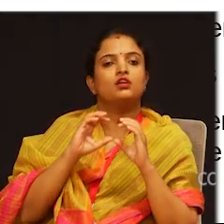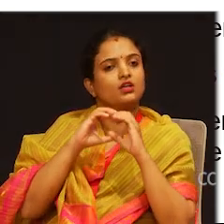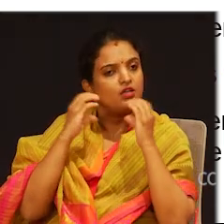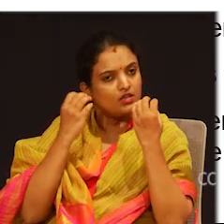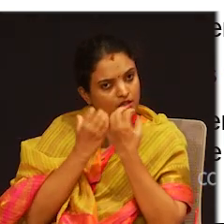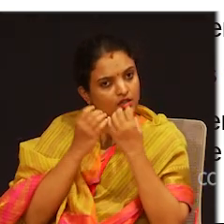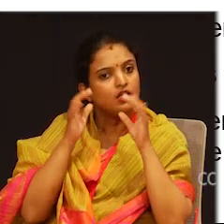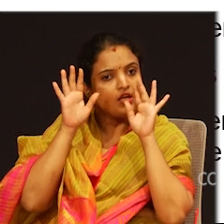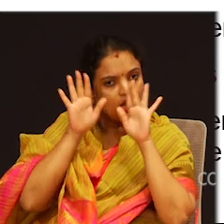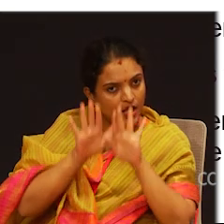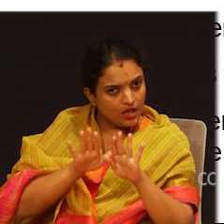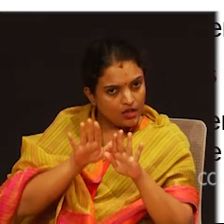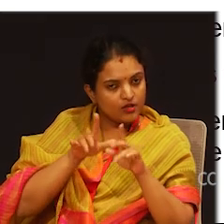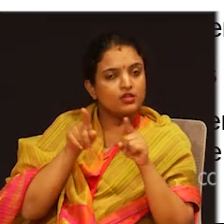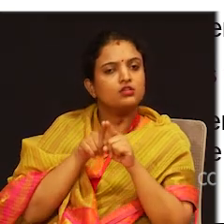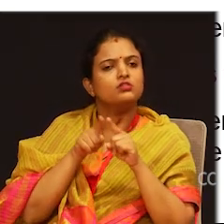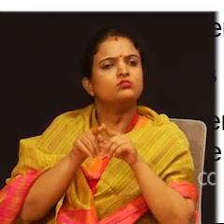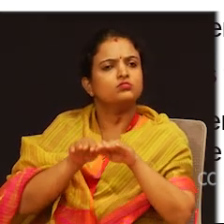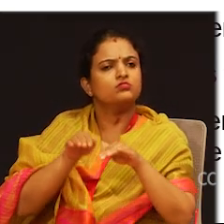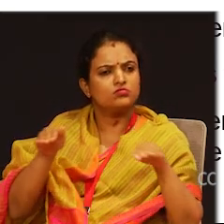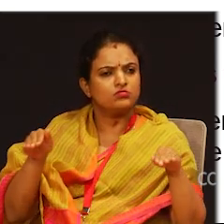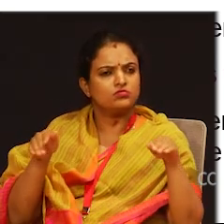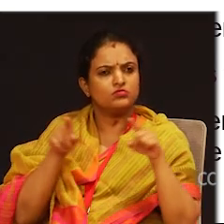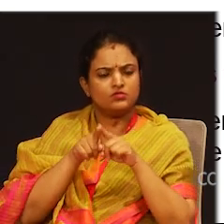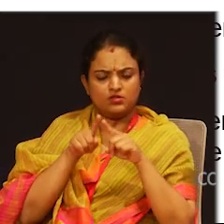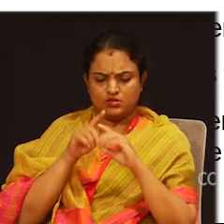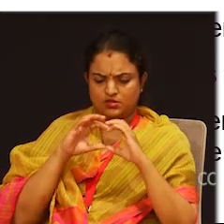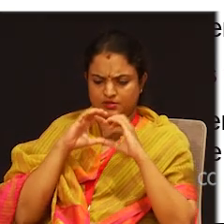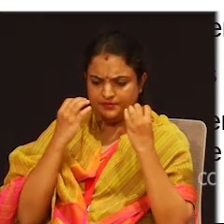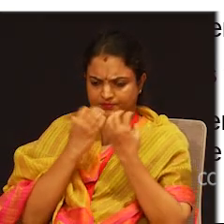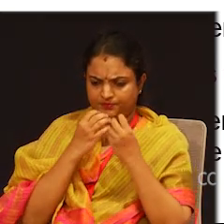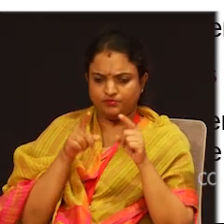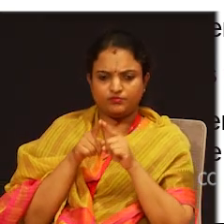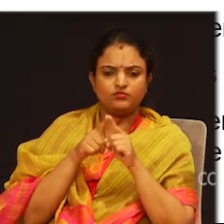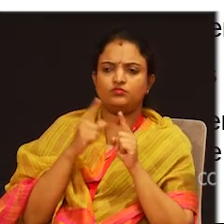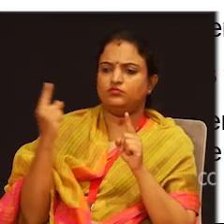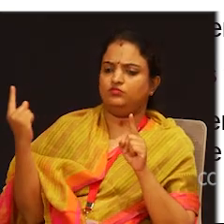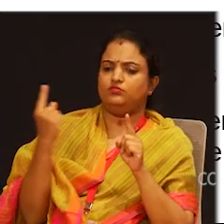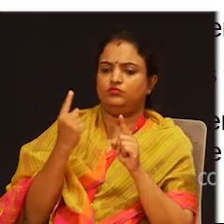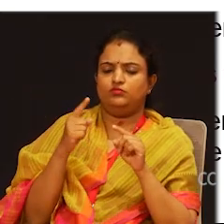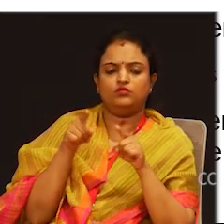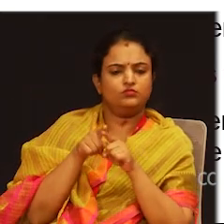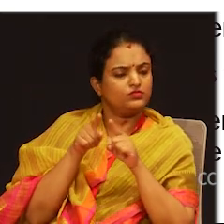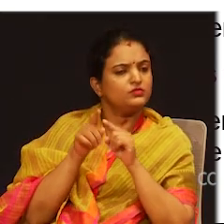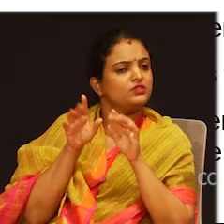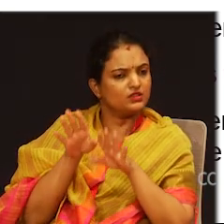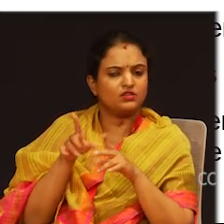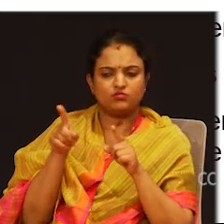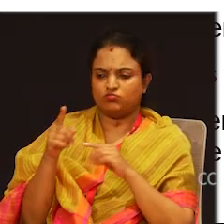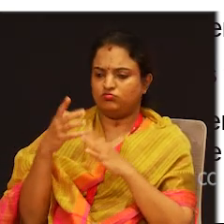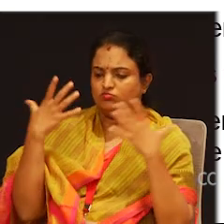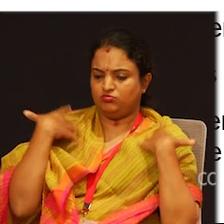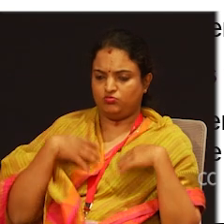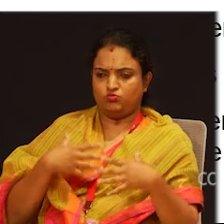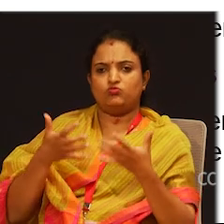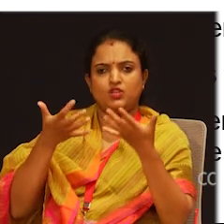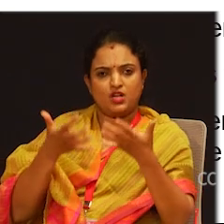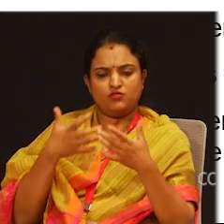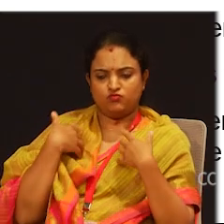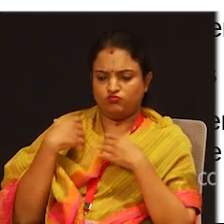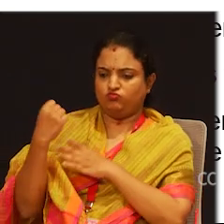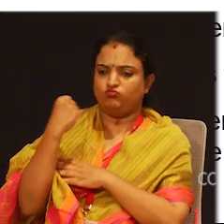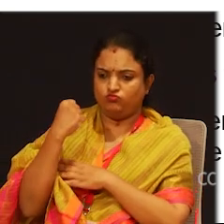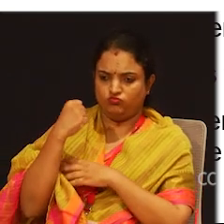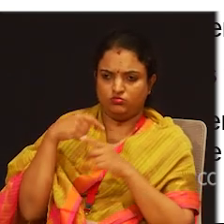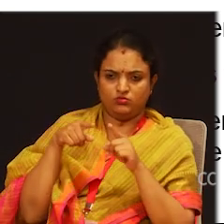classrooms, right? There are children, a child may be strong and hefty, want to box the other